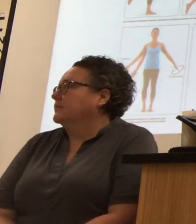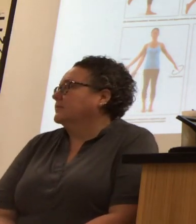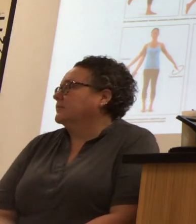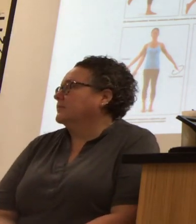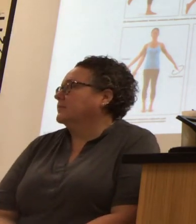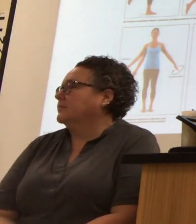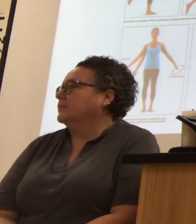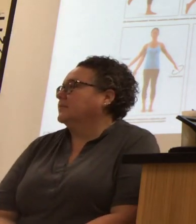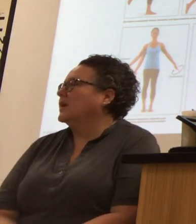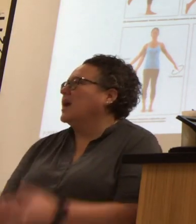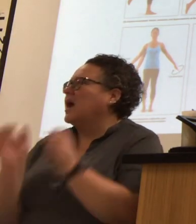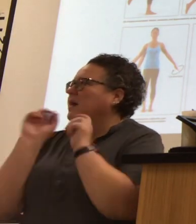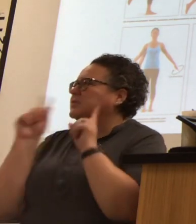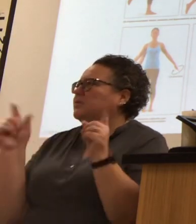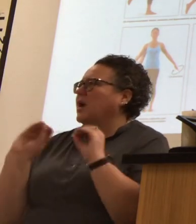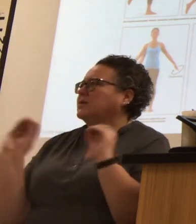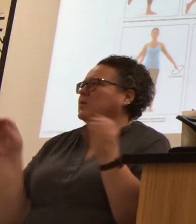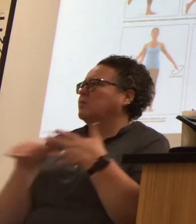Movement